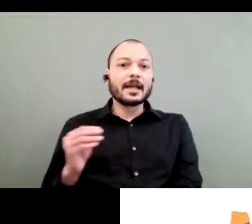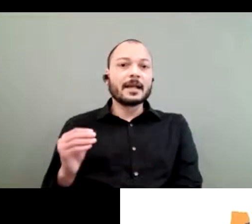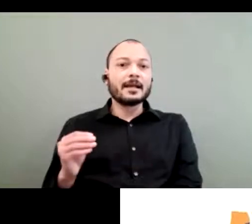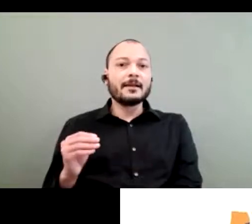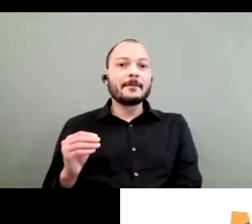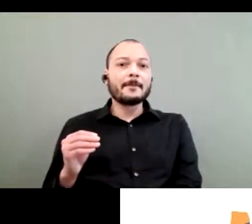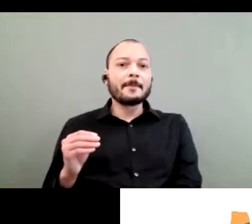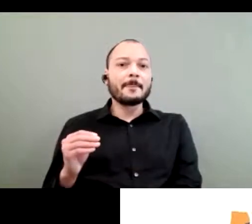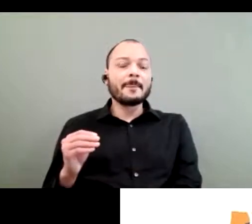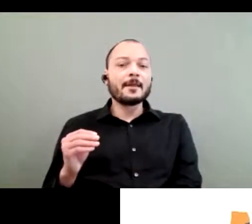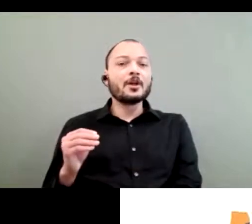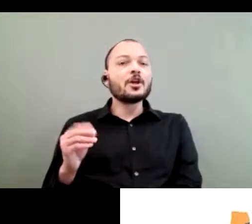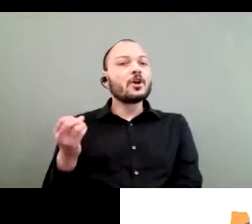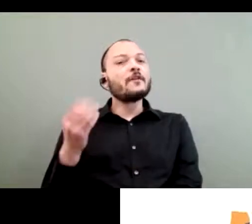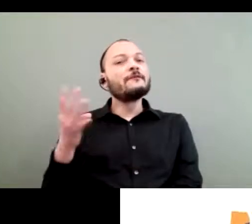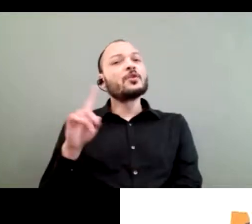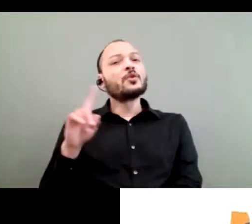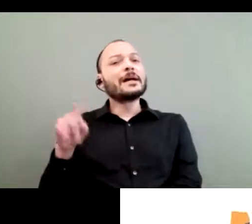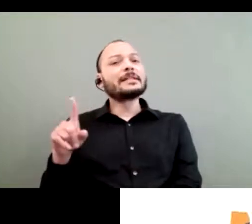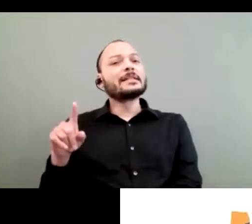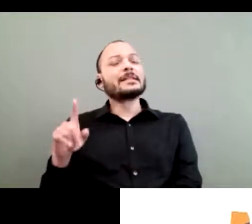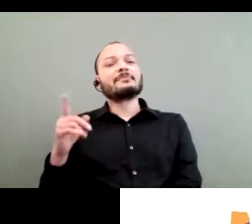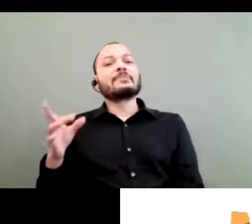So there are a few questions that came in about